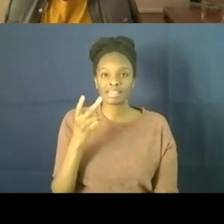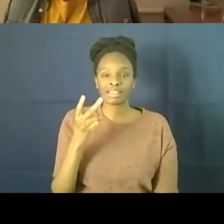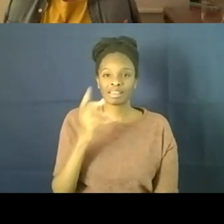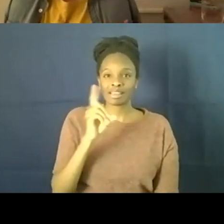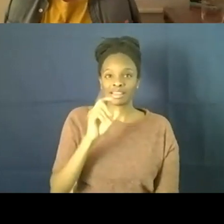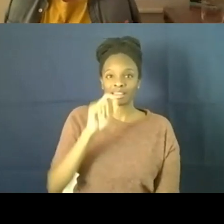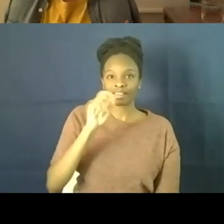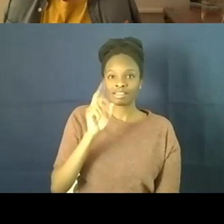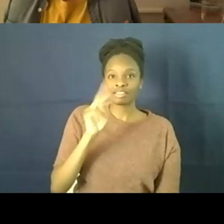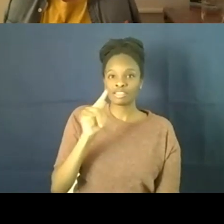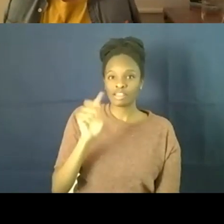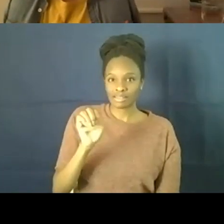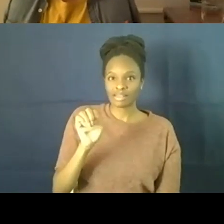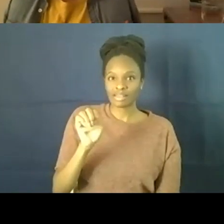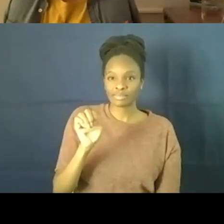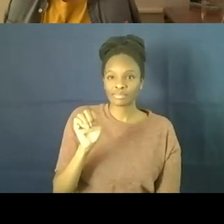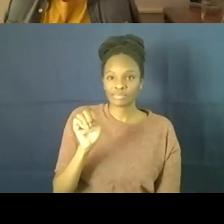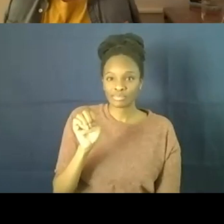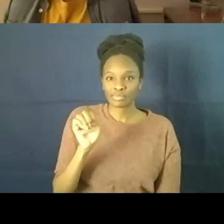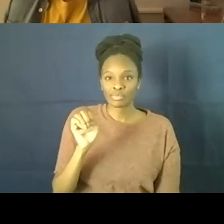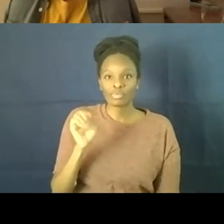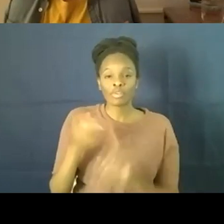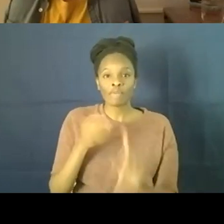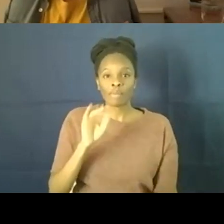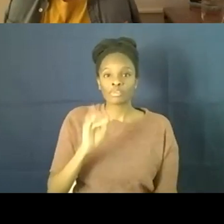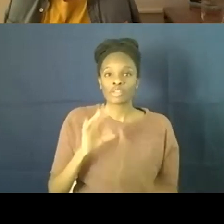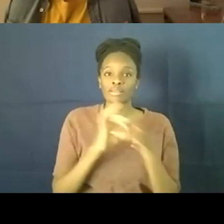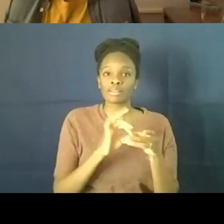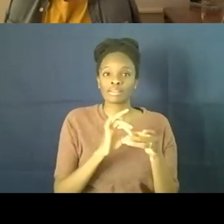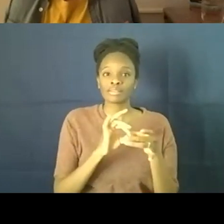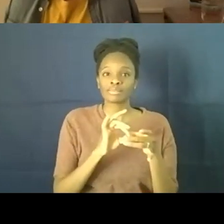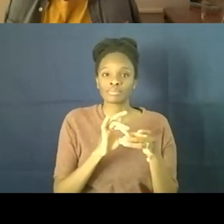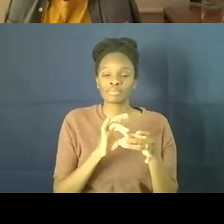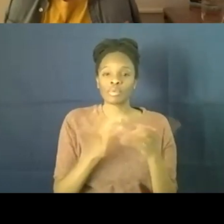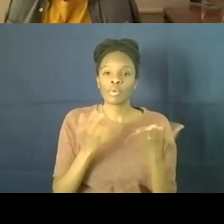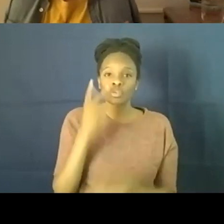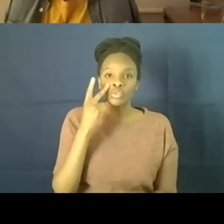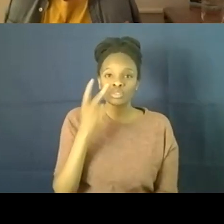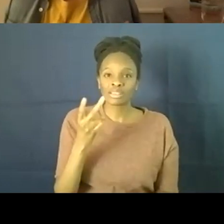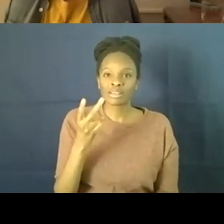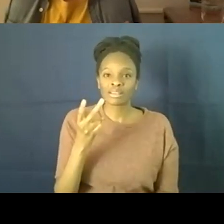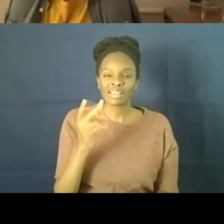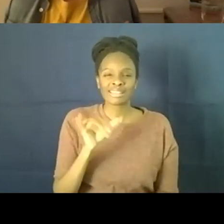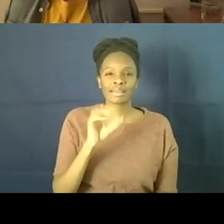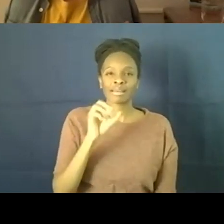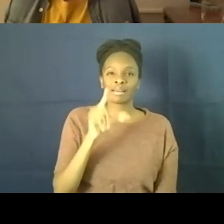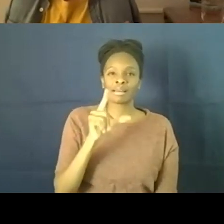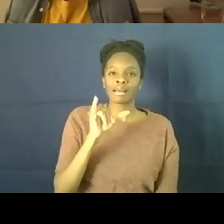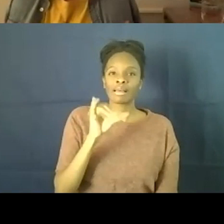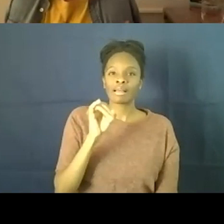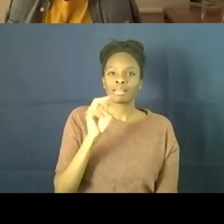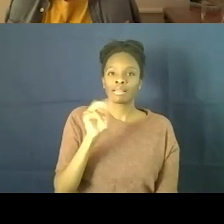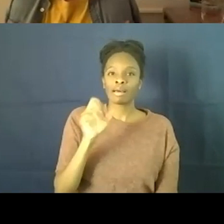of Justin's from childhood, but one of the ways we conceived of him was thinking of him as sort of Lionel